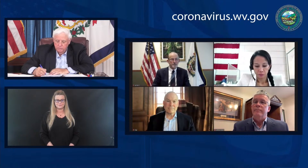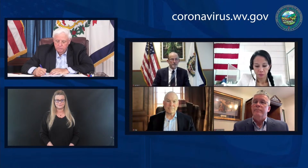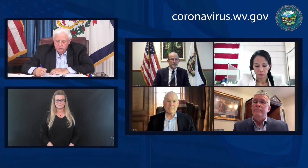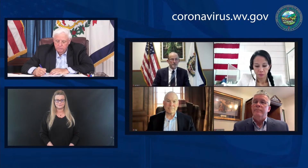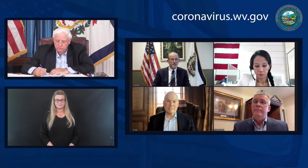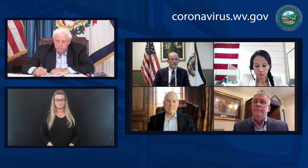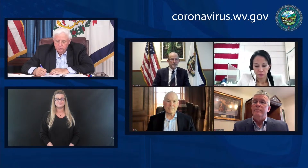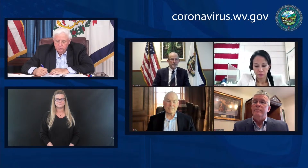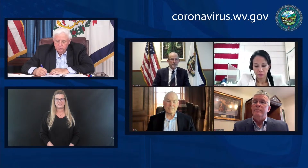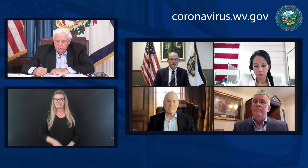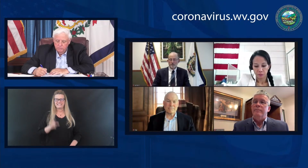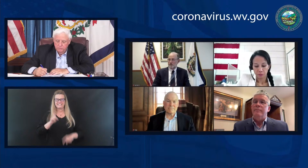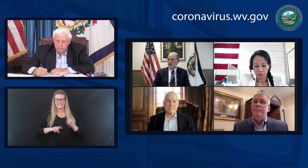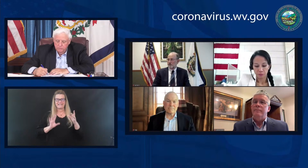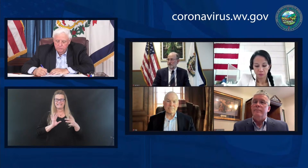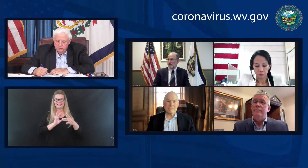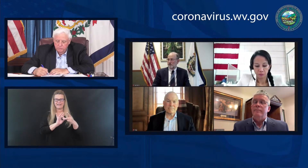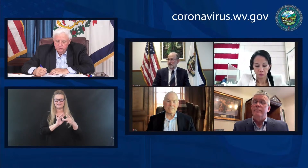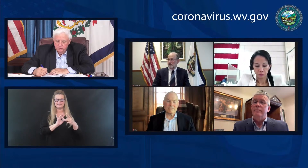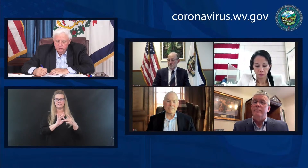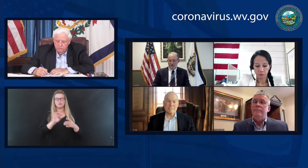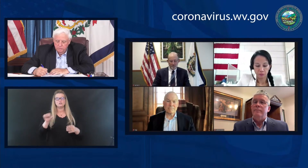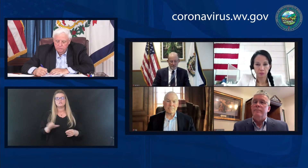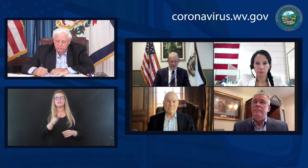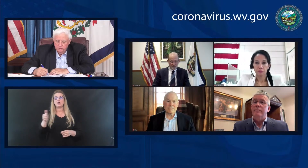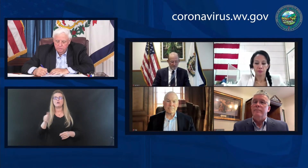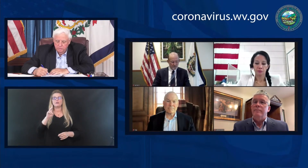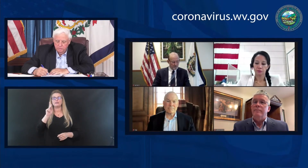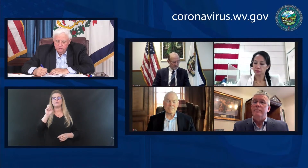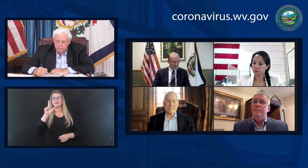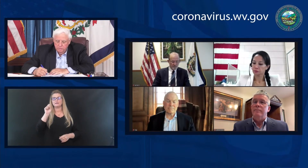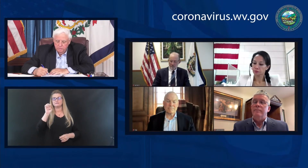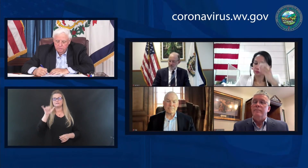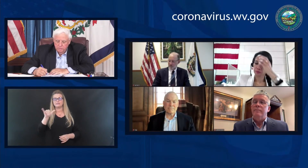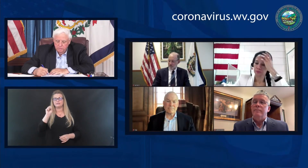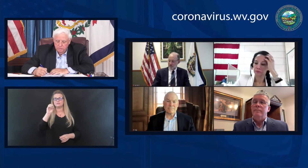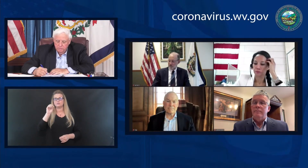It looks like we're having some trouble connecting. Let's go to Kelsey Soto with WSAZ.